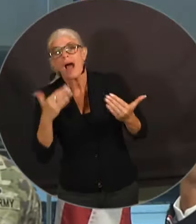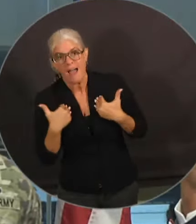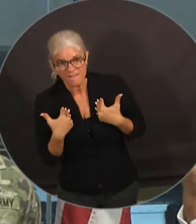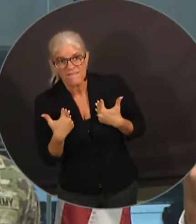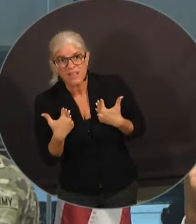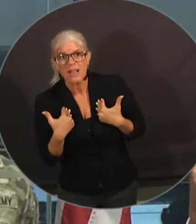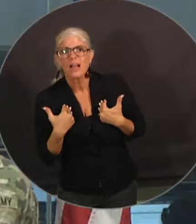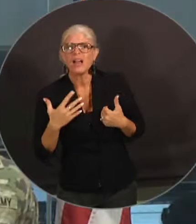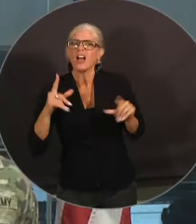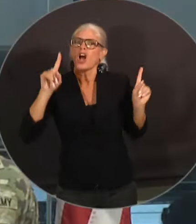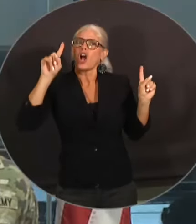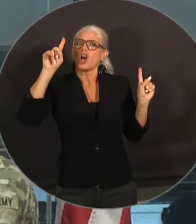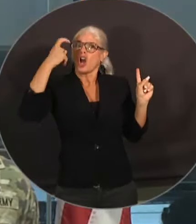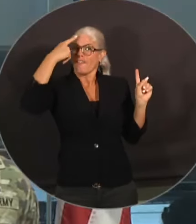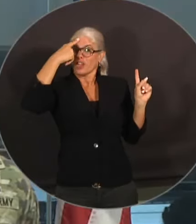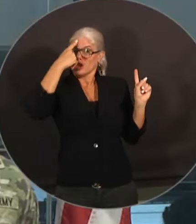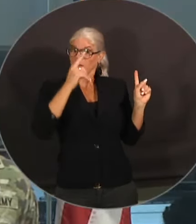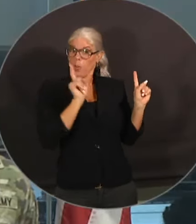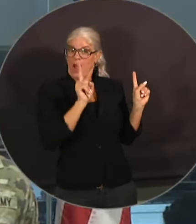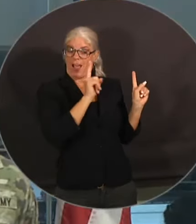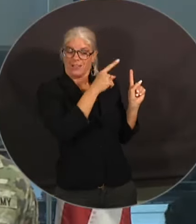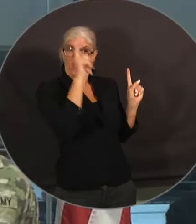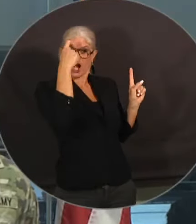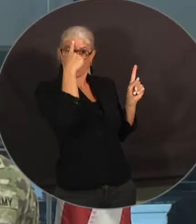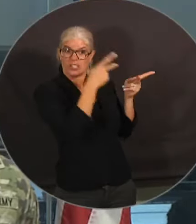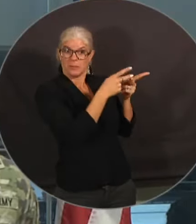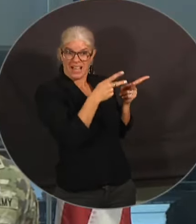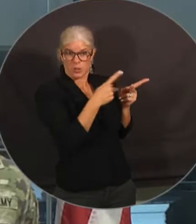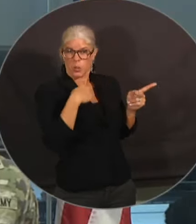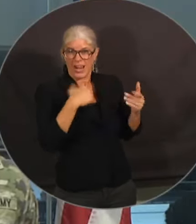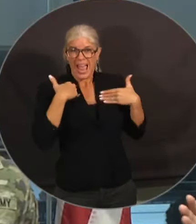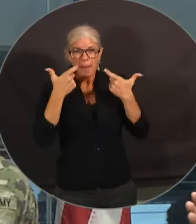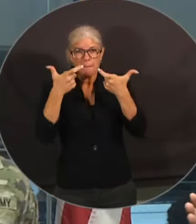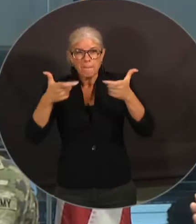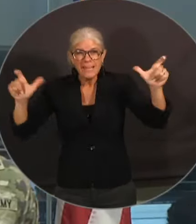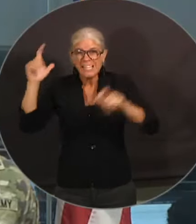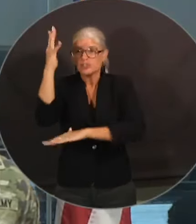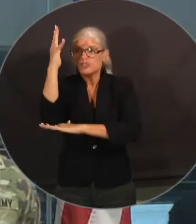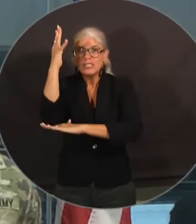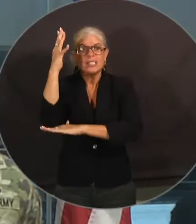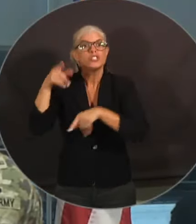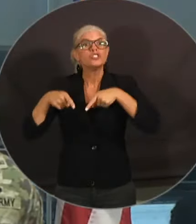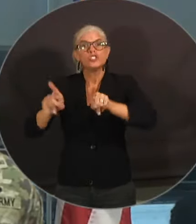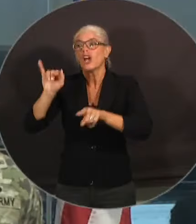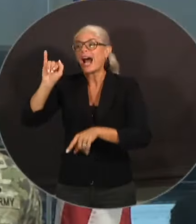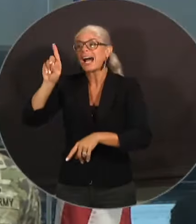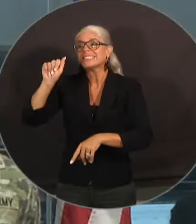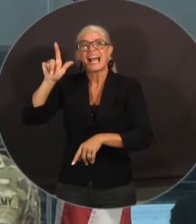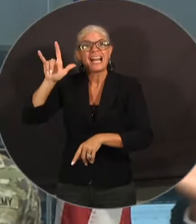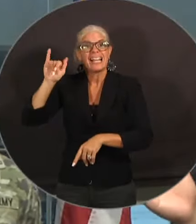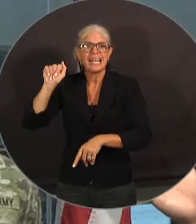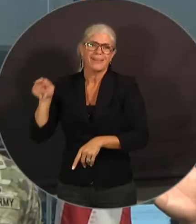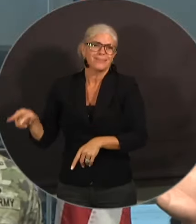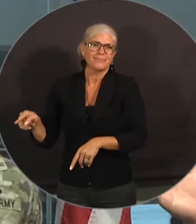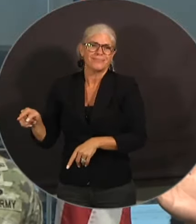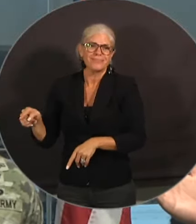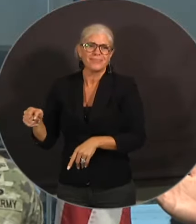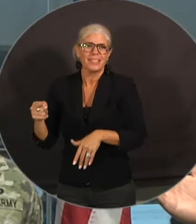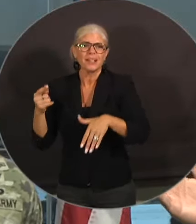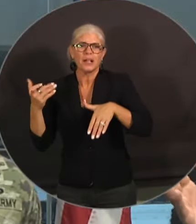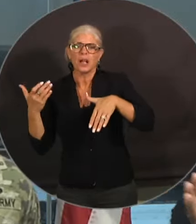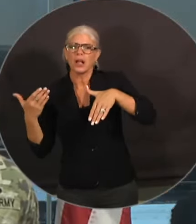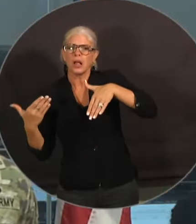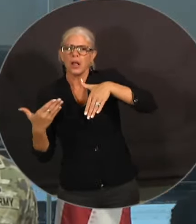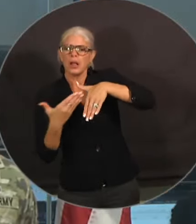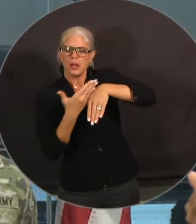the governor's place, we had a really big tree there for Idalia, and Idalia was not, right now the track is closer to Tallahassee than